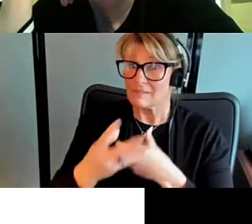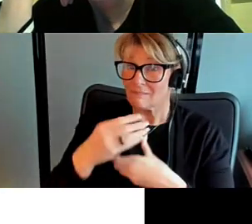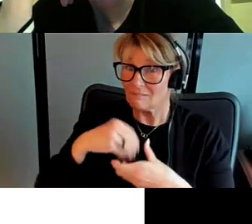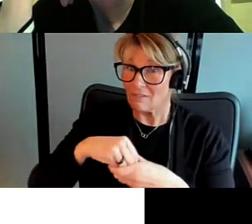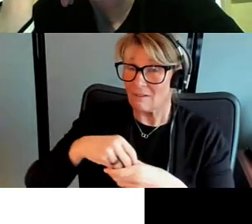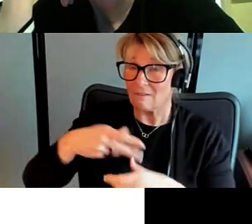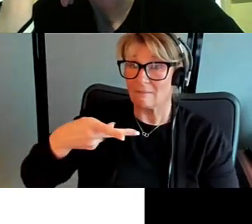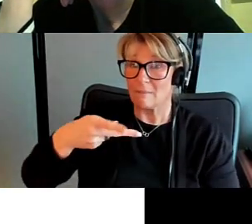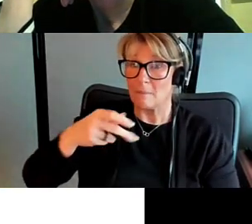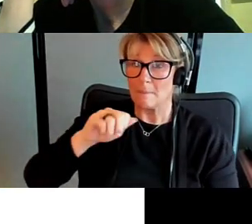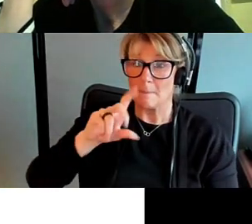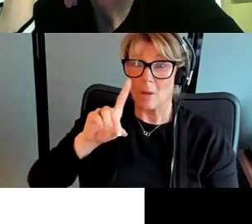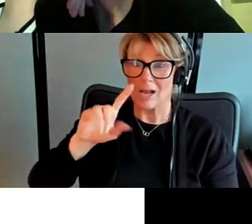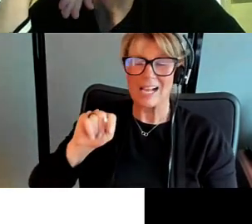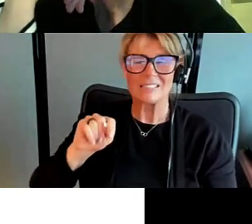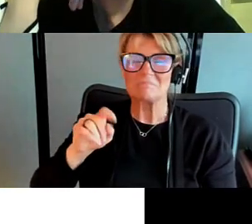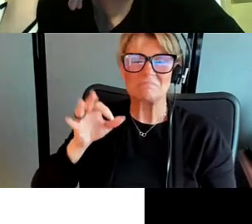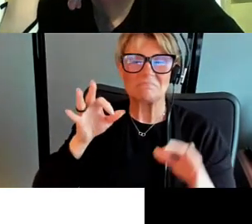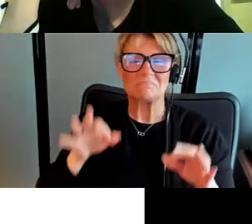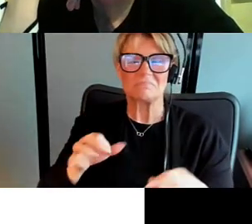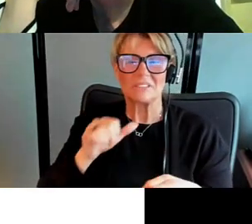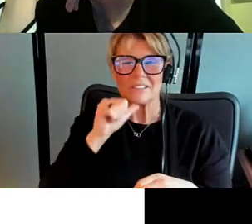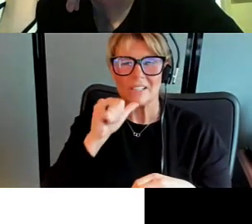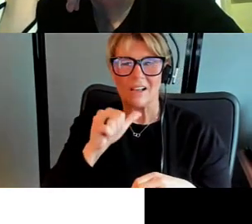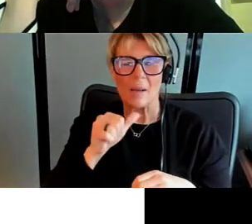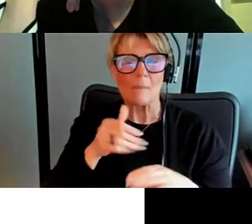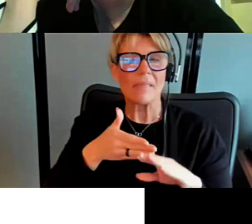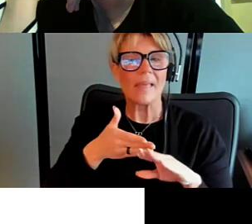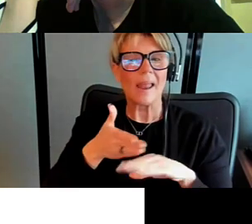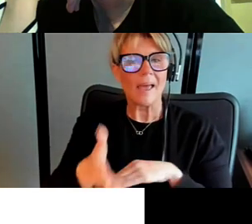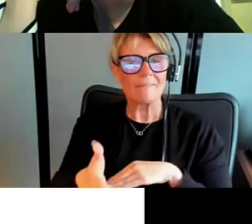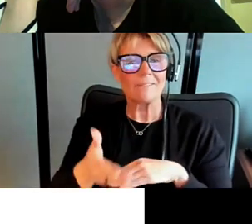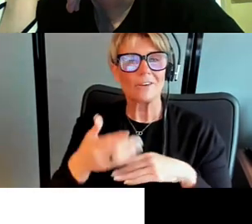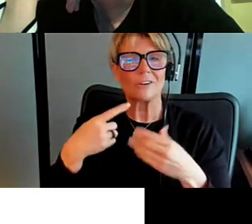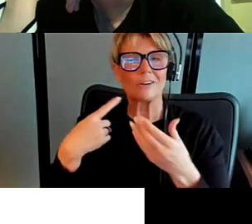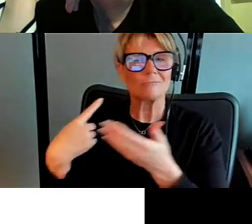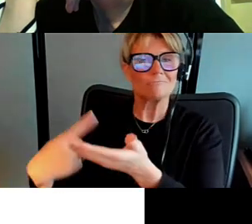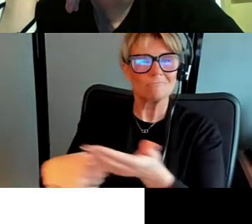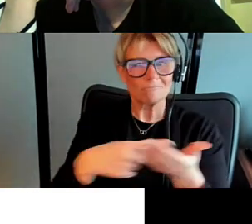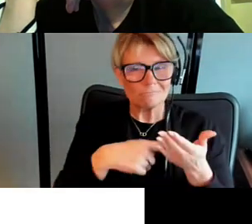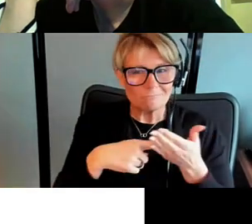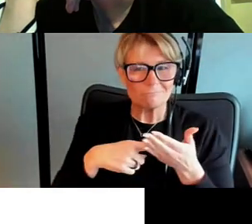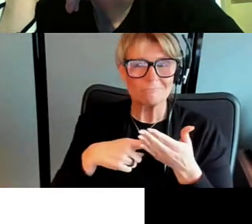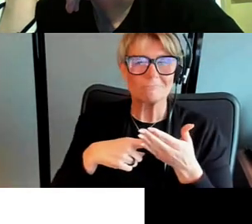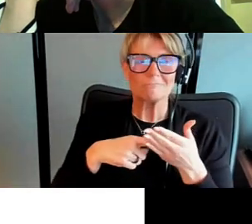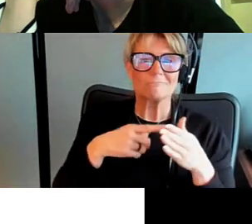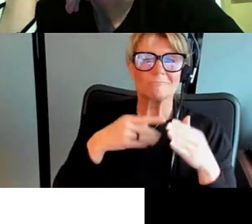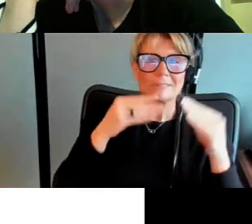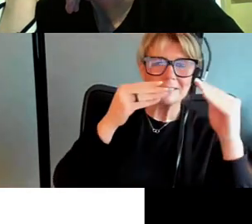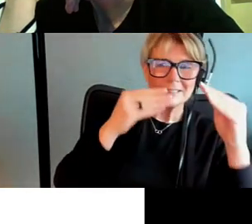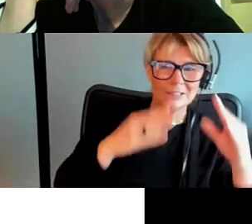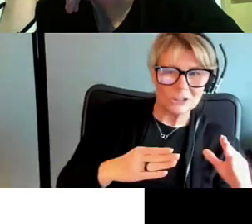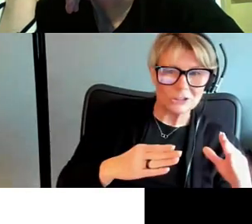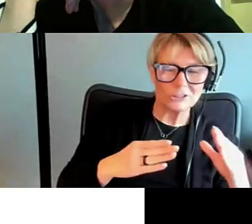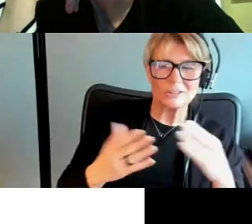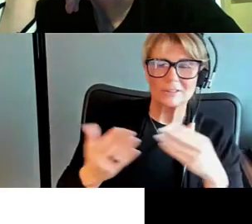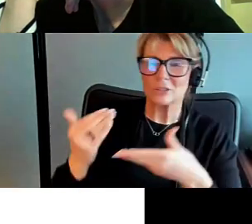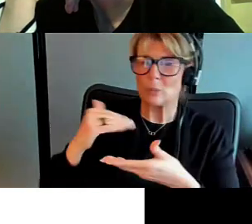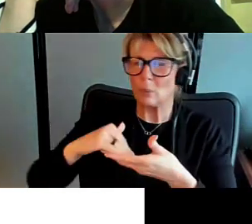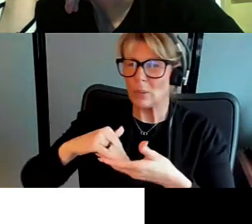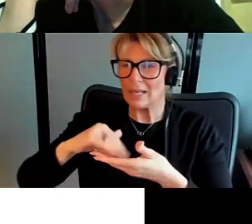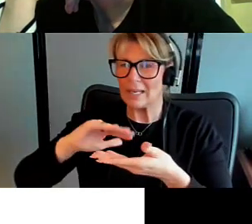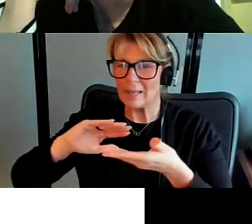talking to all these practitioners and instructors, we realized learners' perspective was so important as well. So